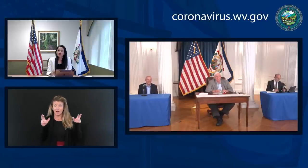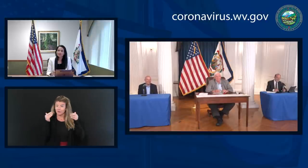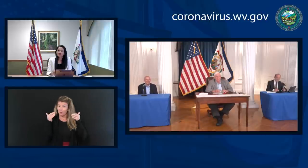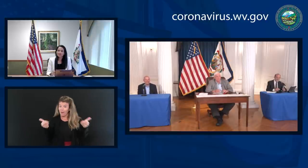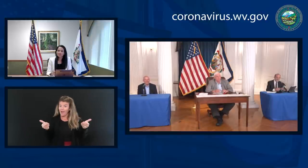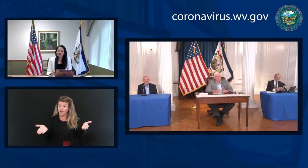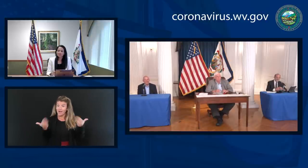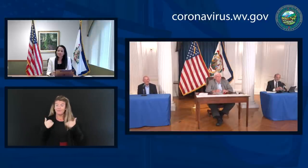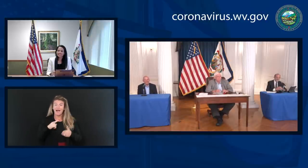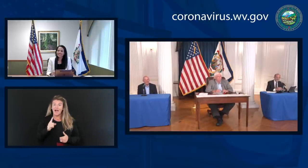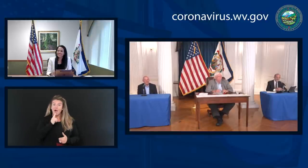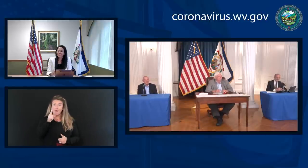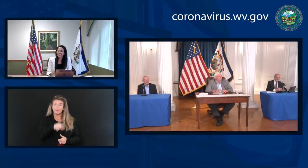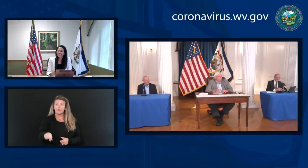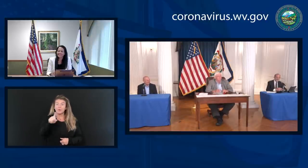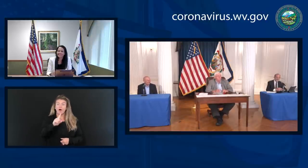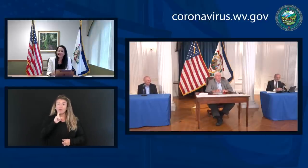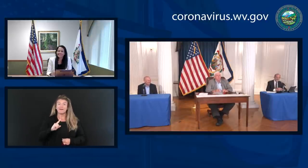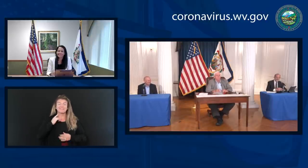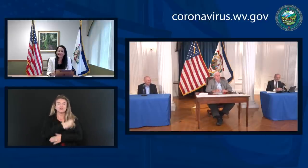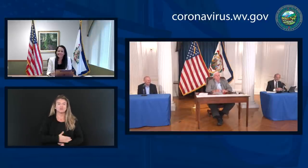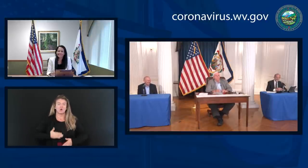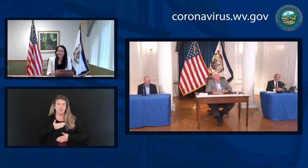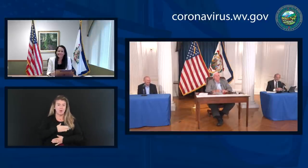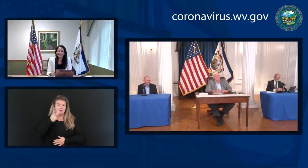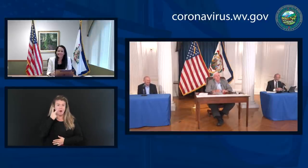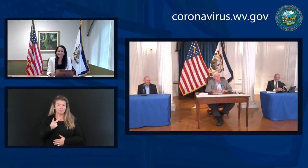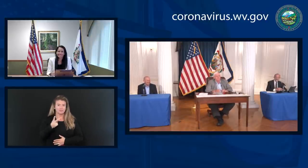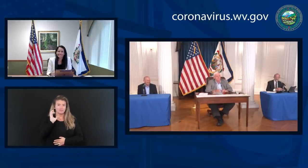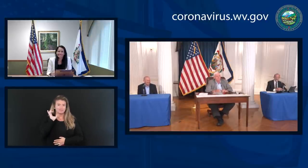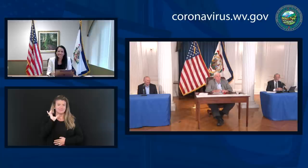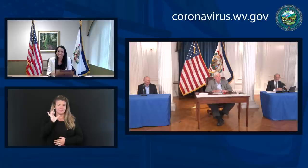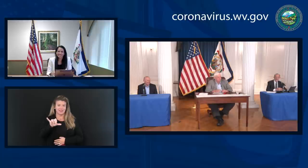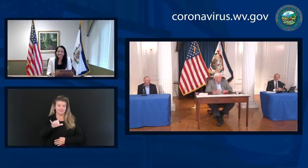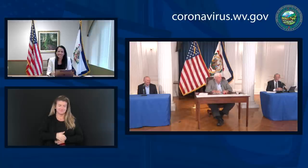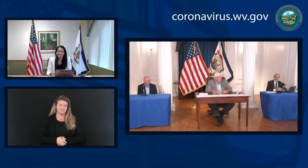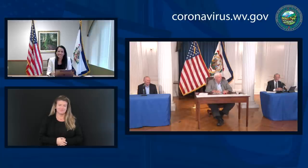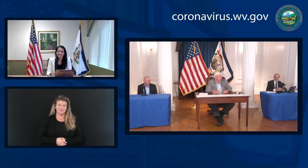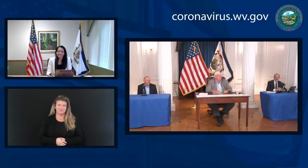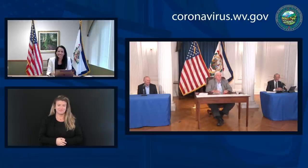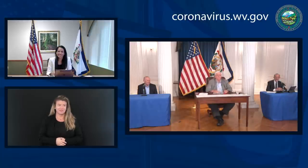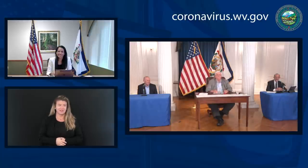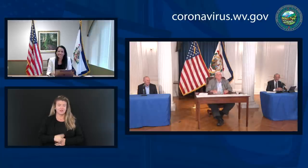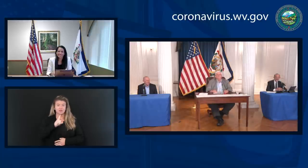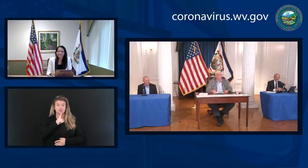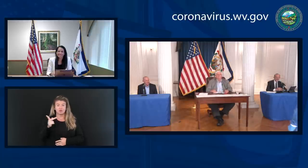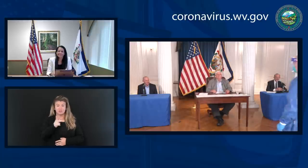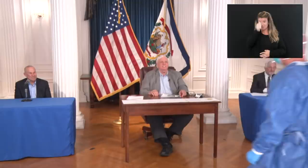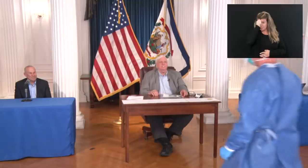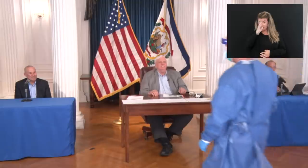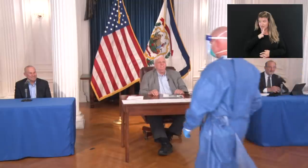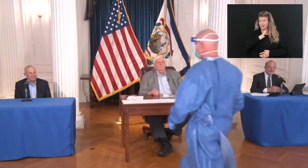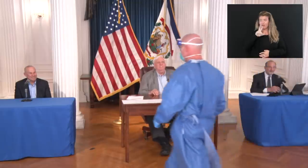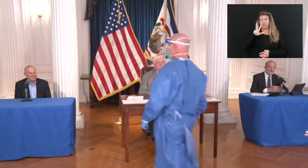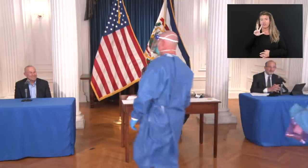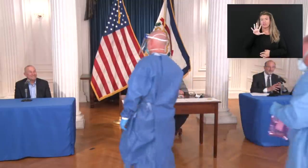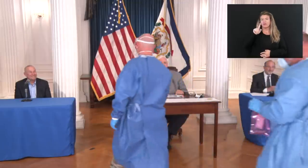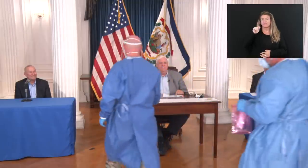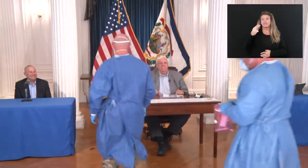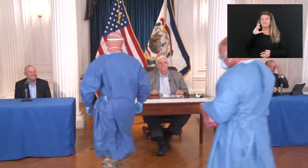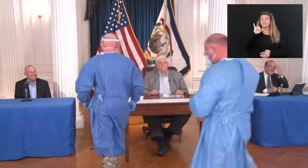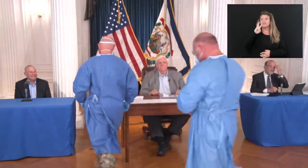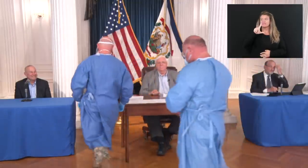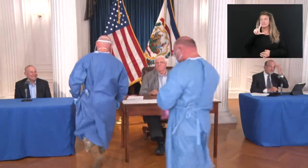y'all really enjoy, get a lot of enjoyment out of this and everything. But So these gentlemen are from the 35th Civil Support